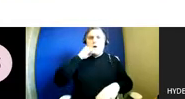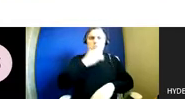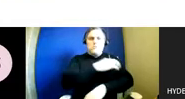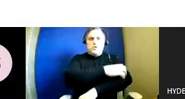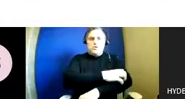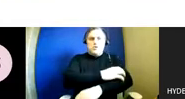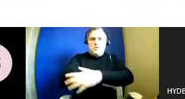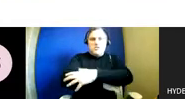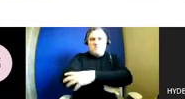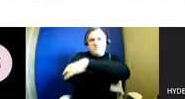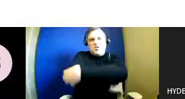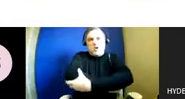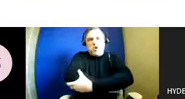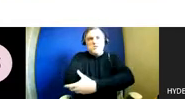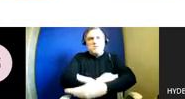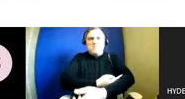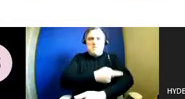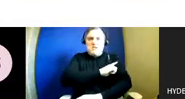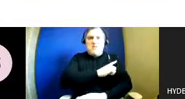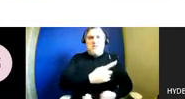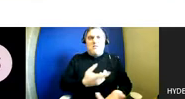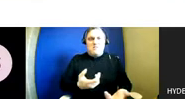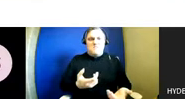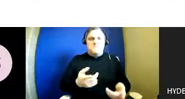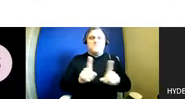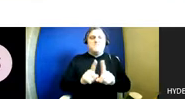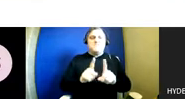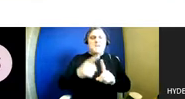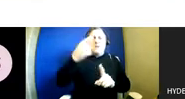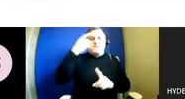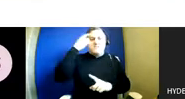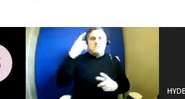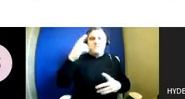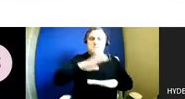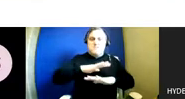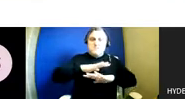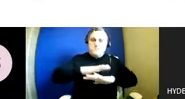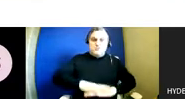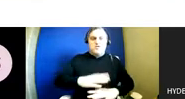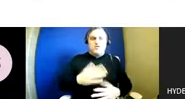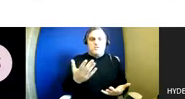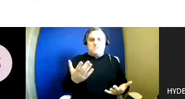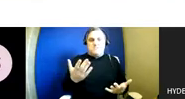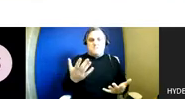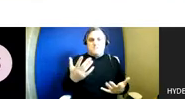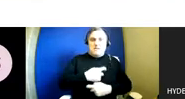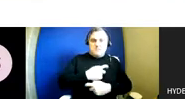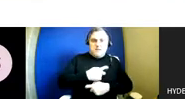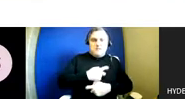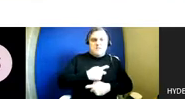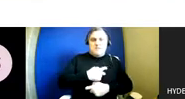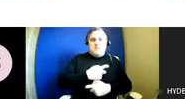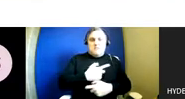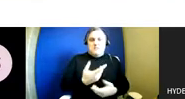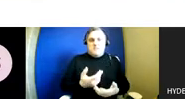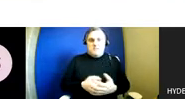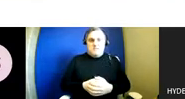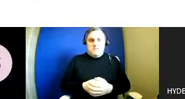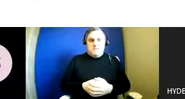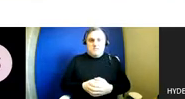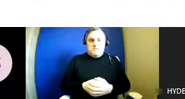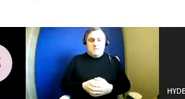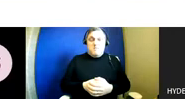pains and muscle pains, and then the psychiatric, psychological, which is depression, anxiety. It's probably